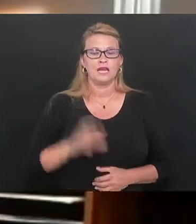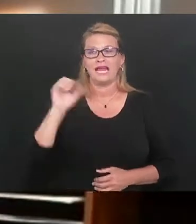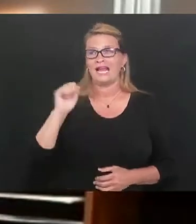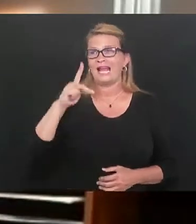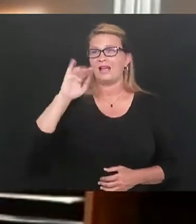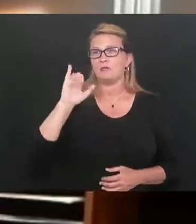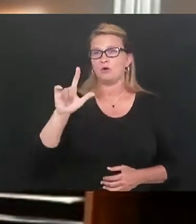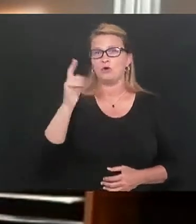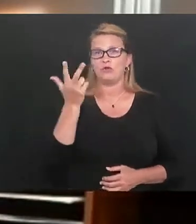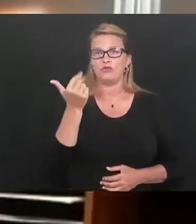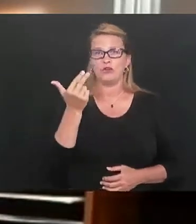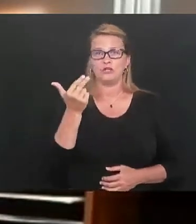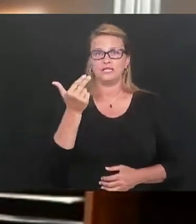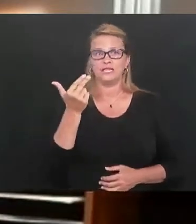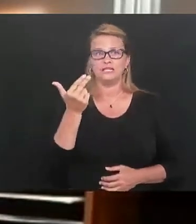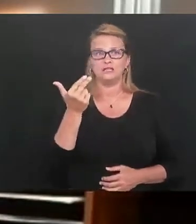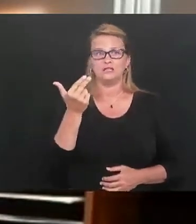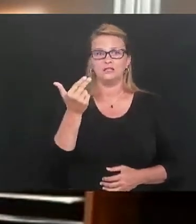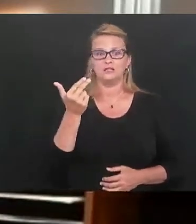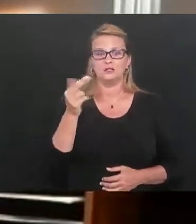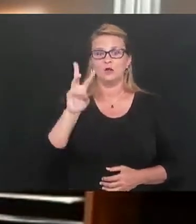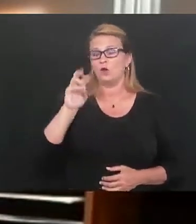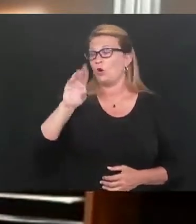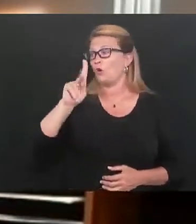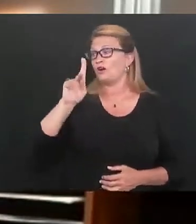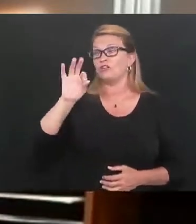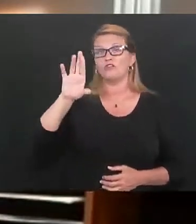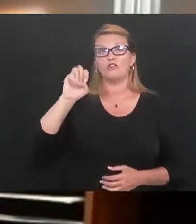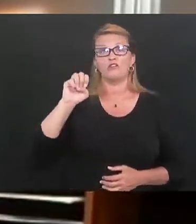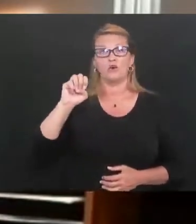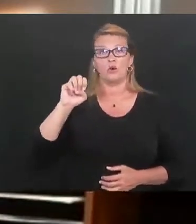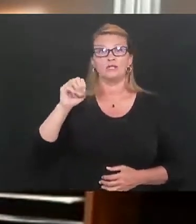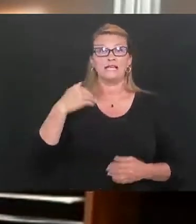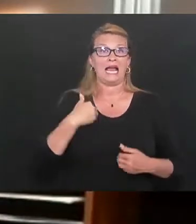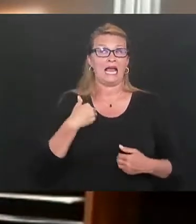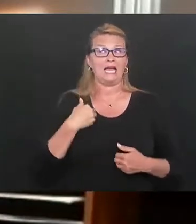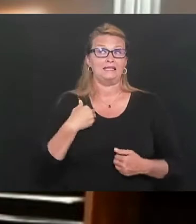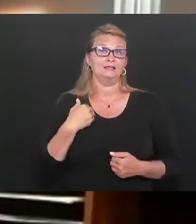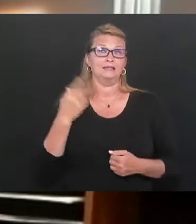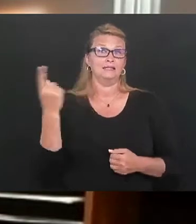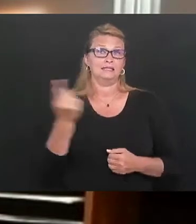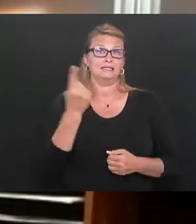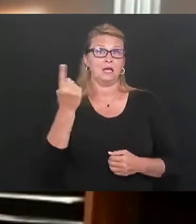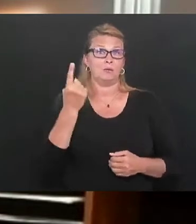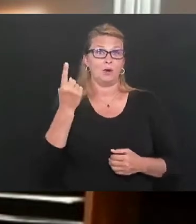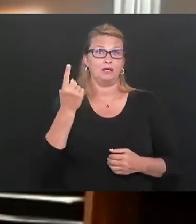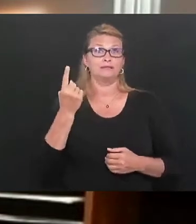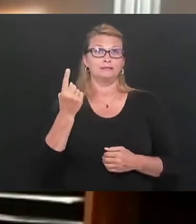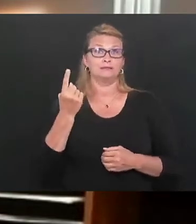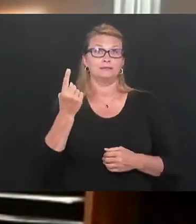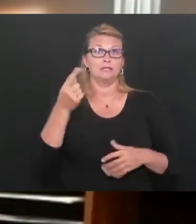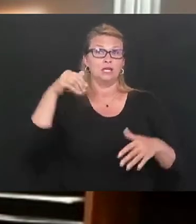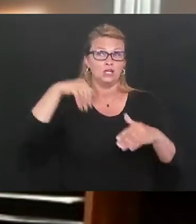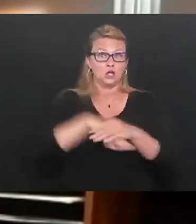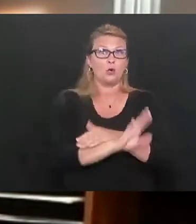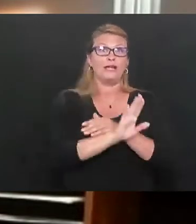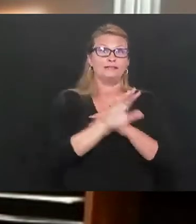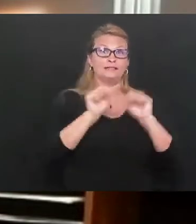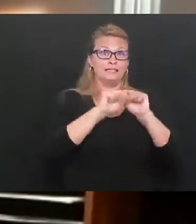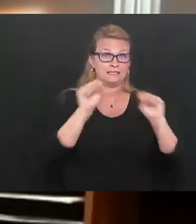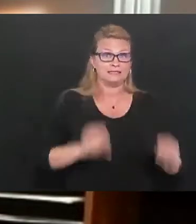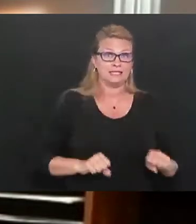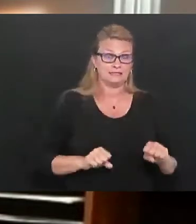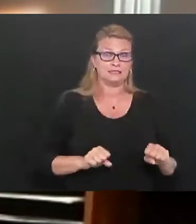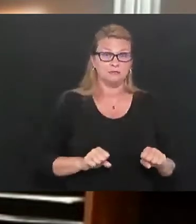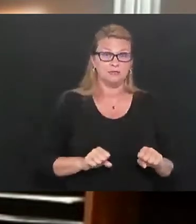year, Workforce learned that an unauthorized individual accessed the MAC Job Seeker database.